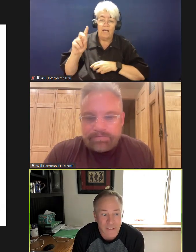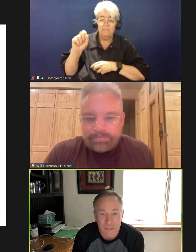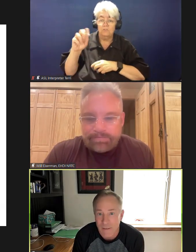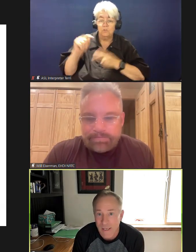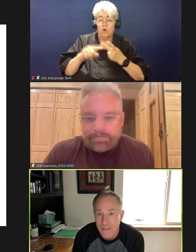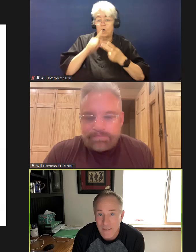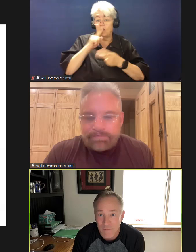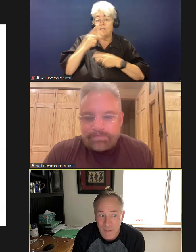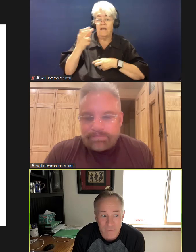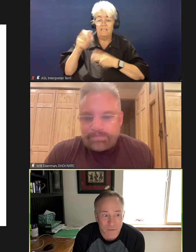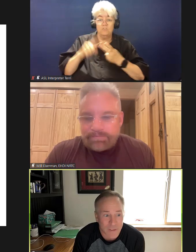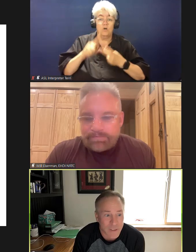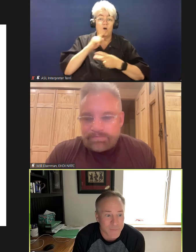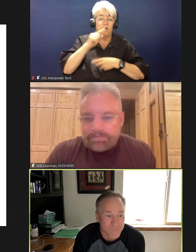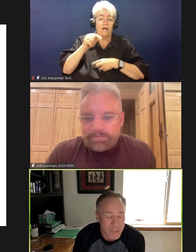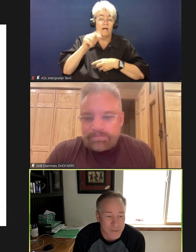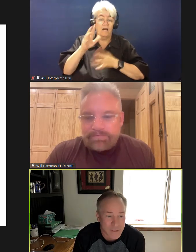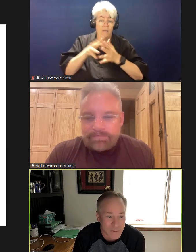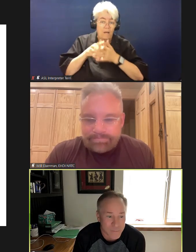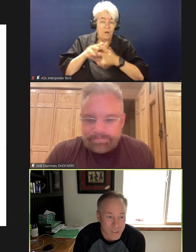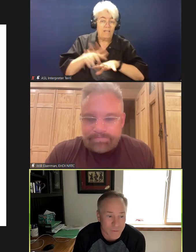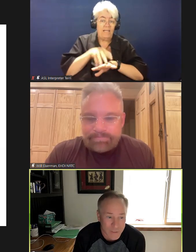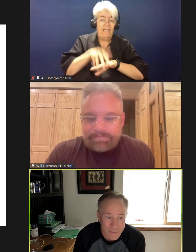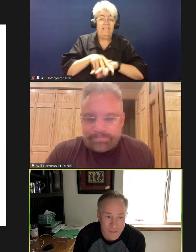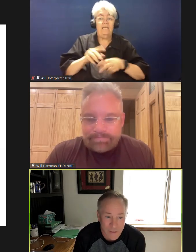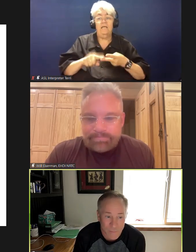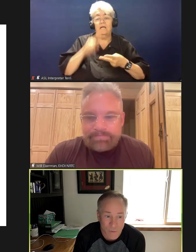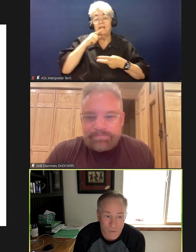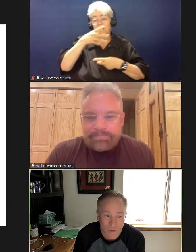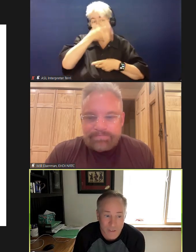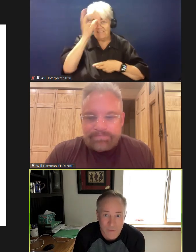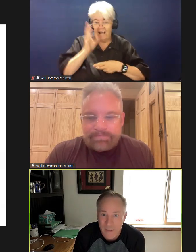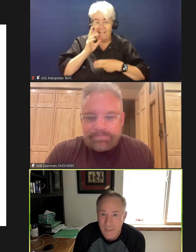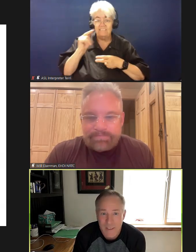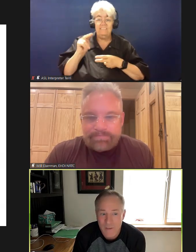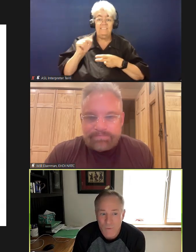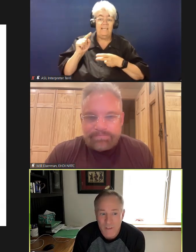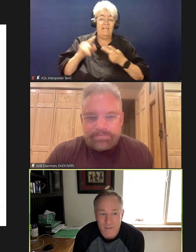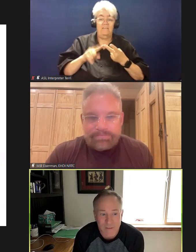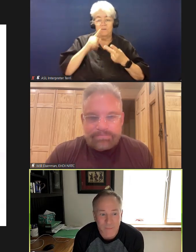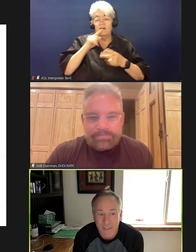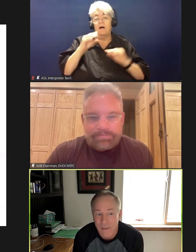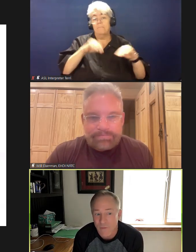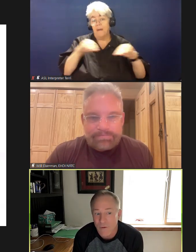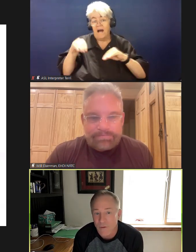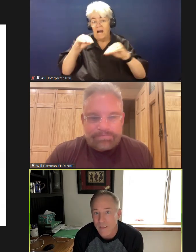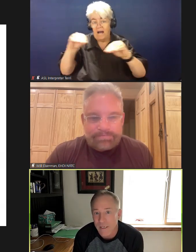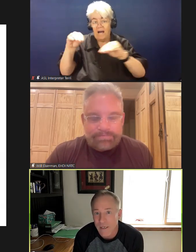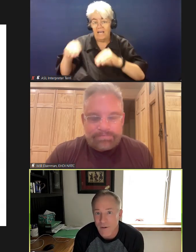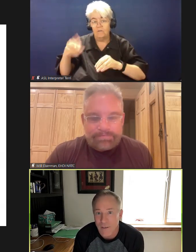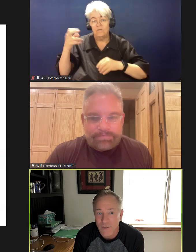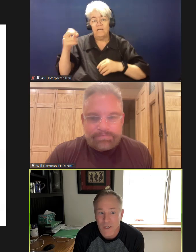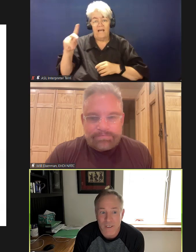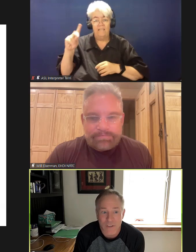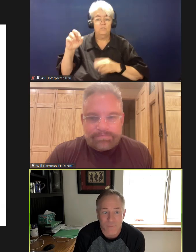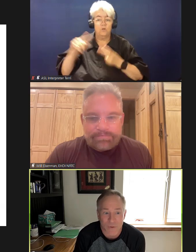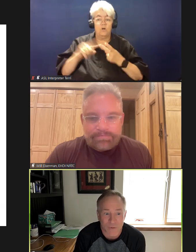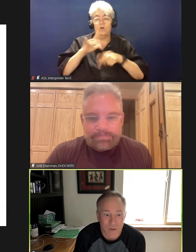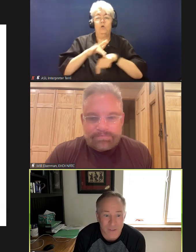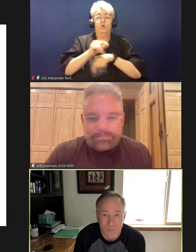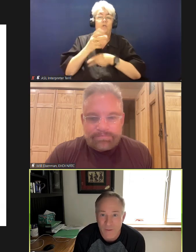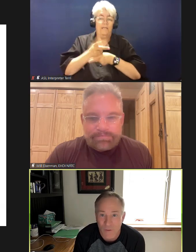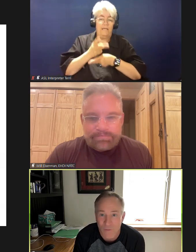American Indian, Alaska Native Head Start, and Migrant Head Start programs, as well as many other early care and